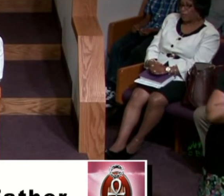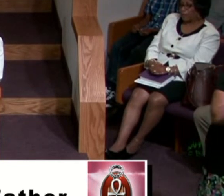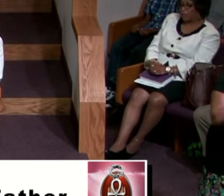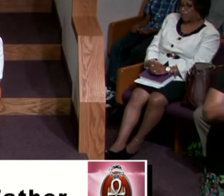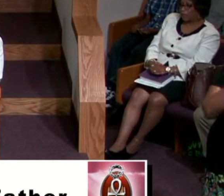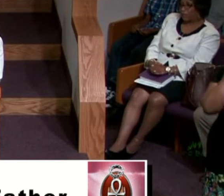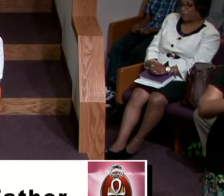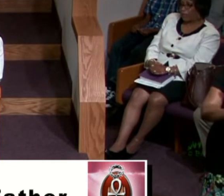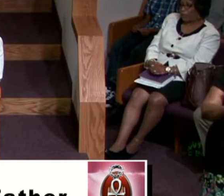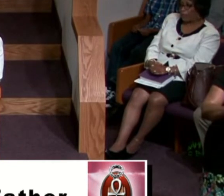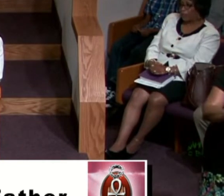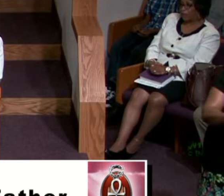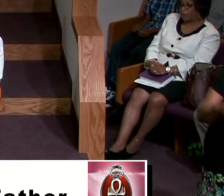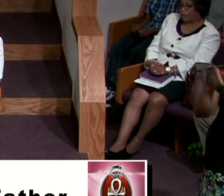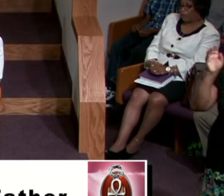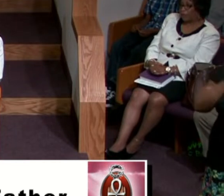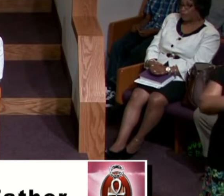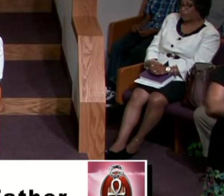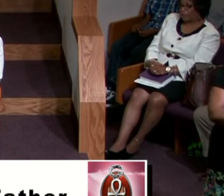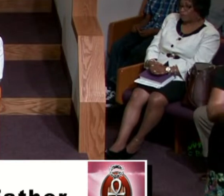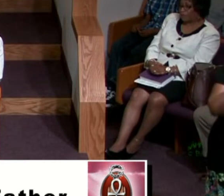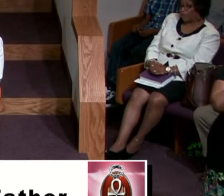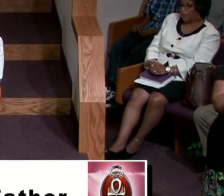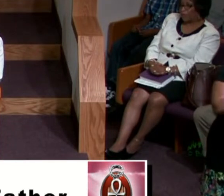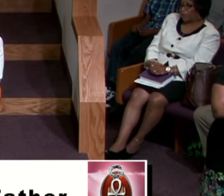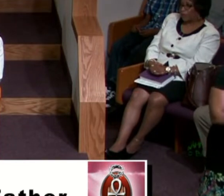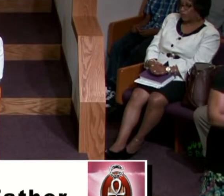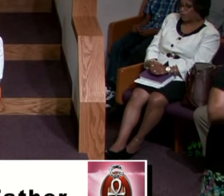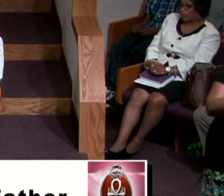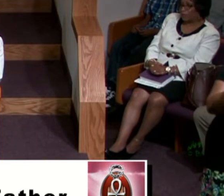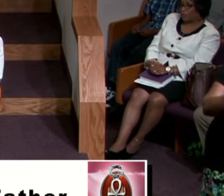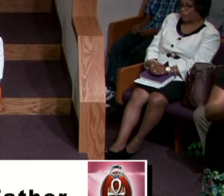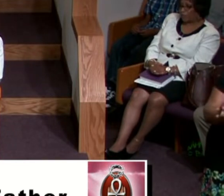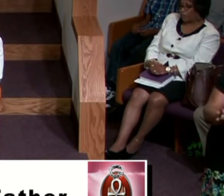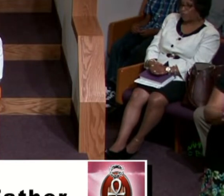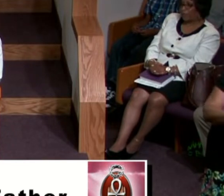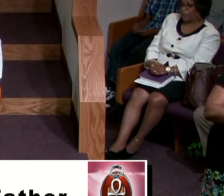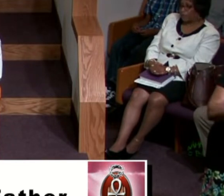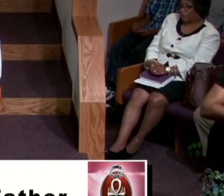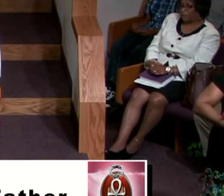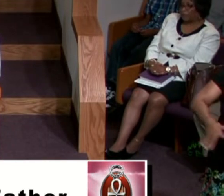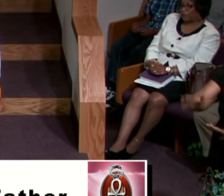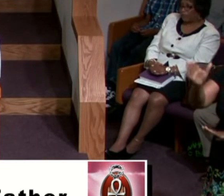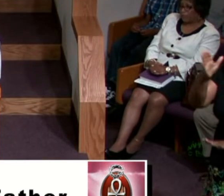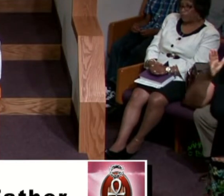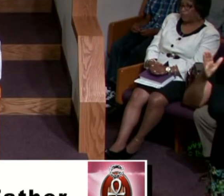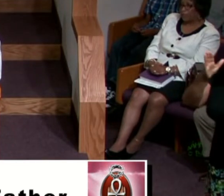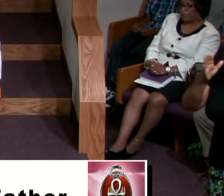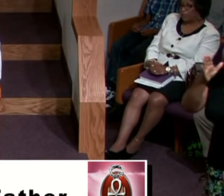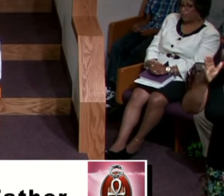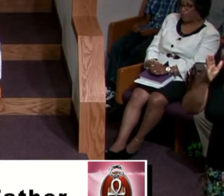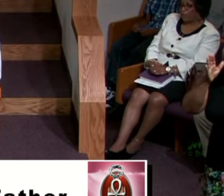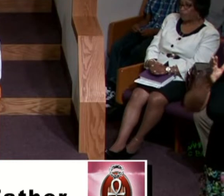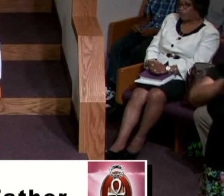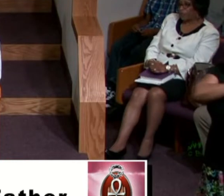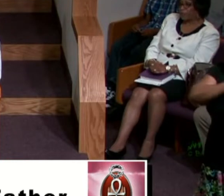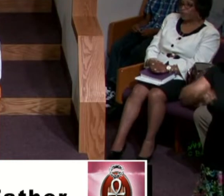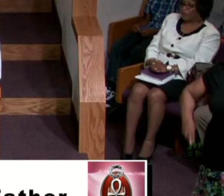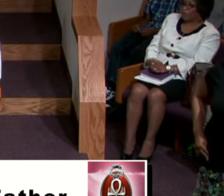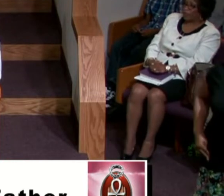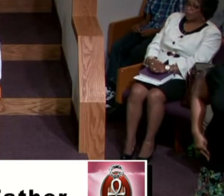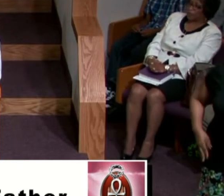life, and your wife was chosen to be the mother who would give birth to the Messiah. Even though this baby would not be